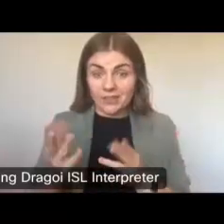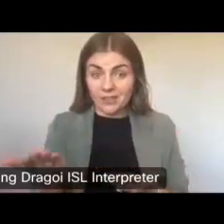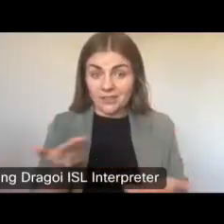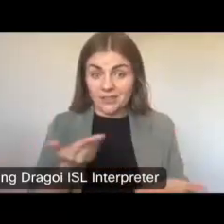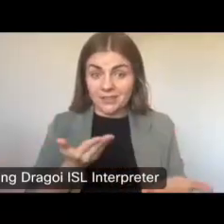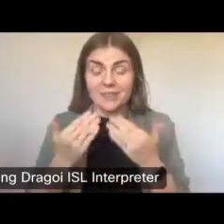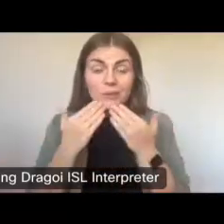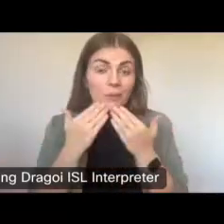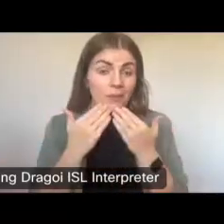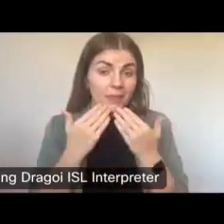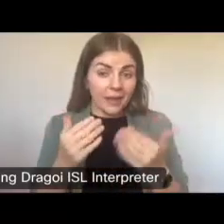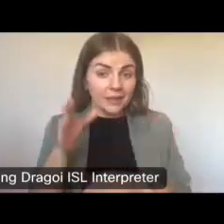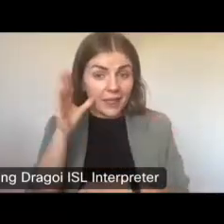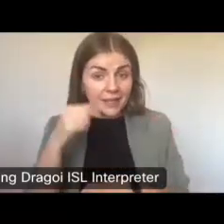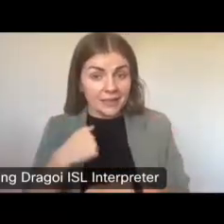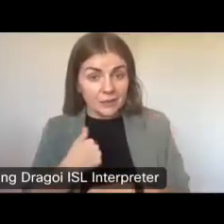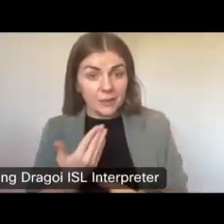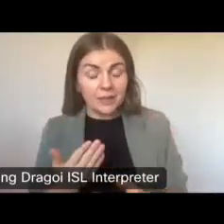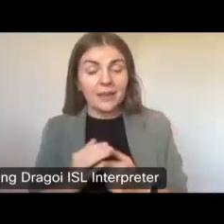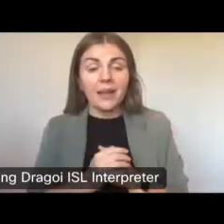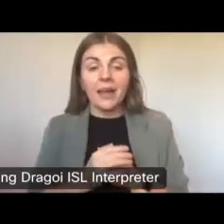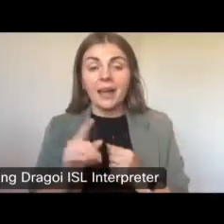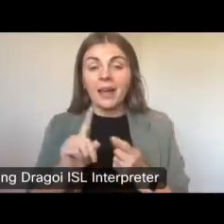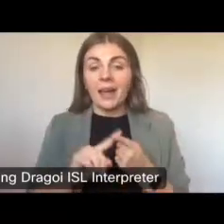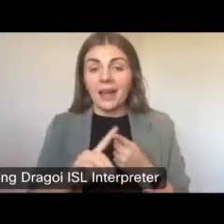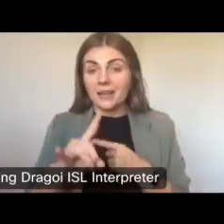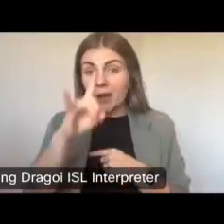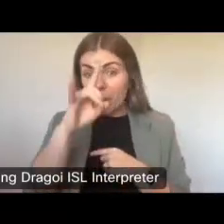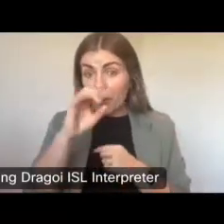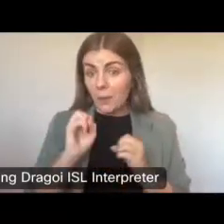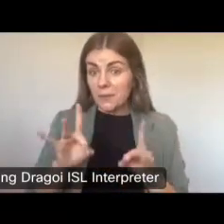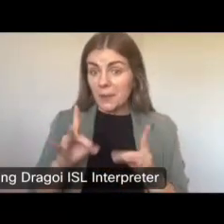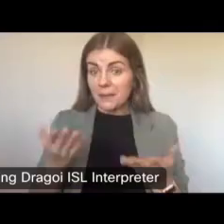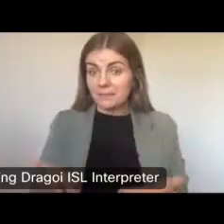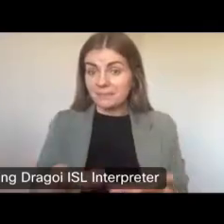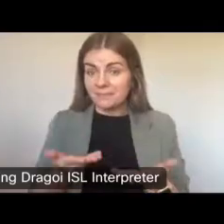much for listening to me, and I hope that was okay.